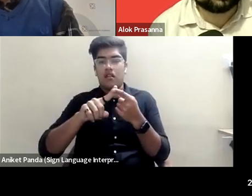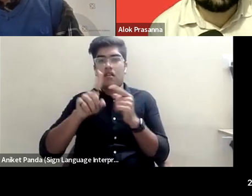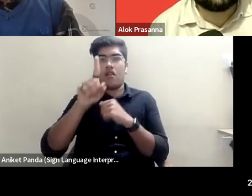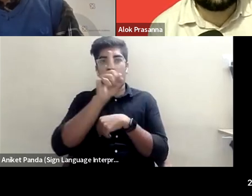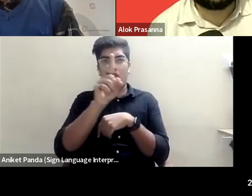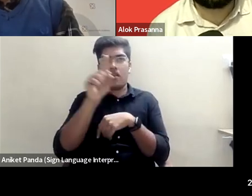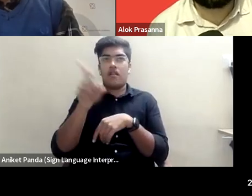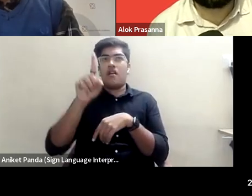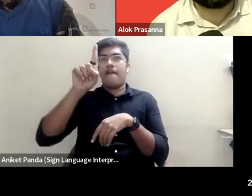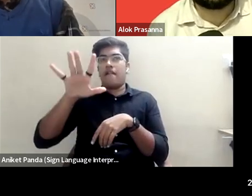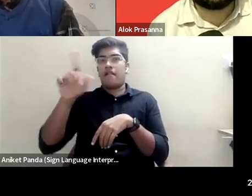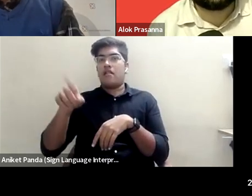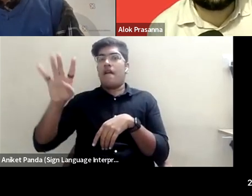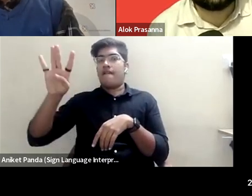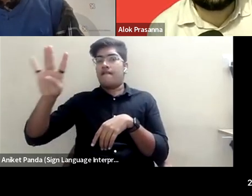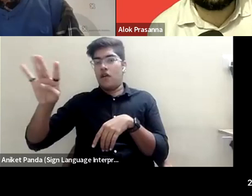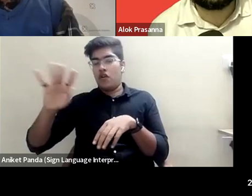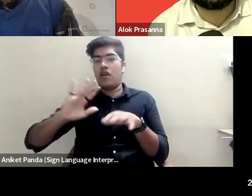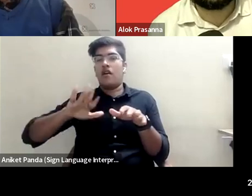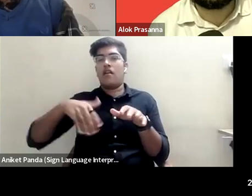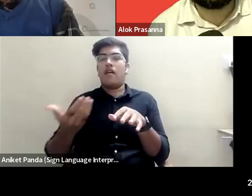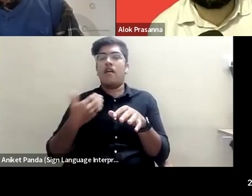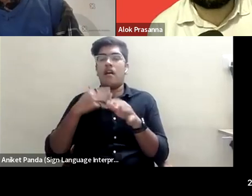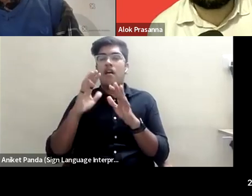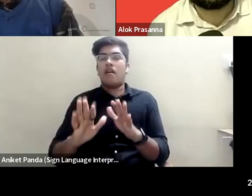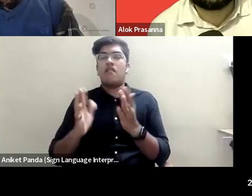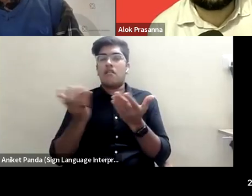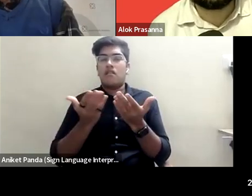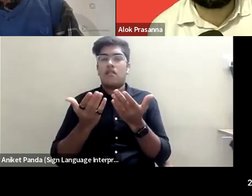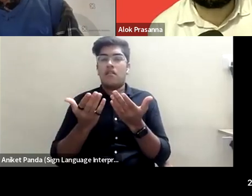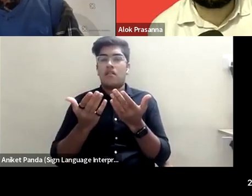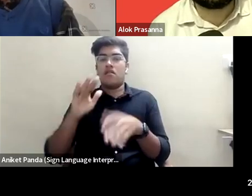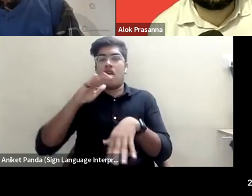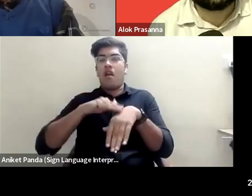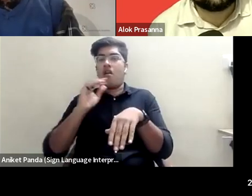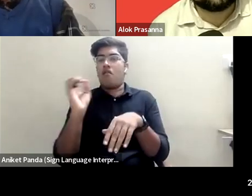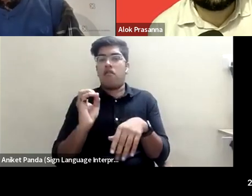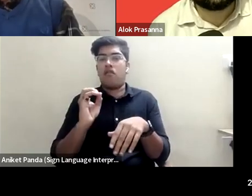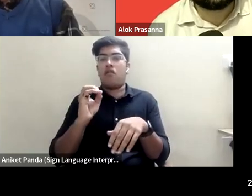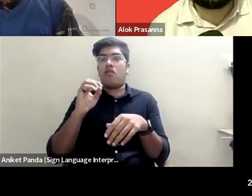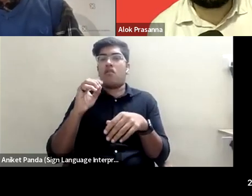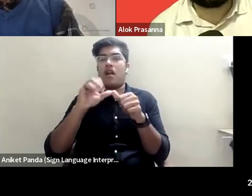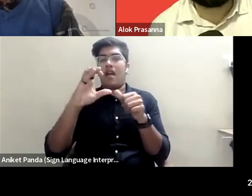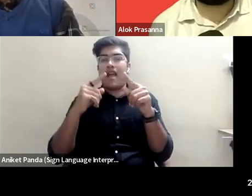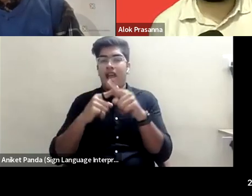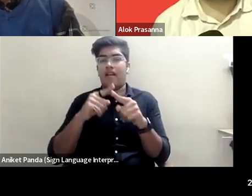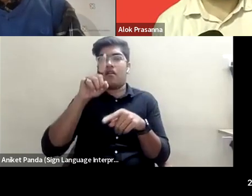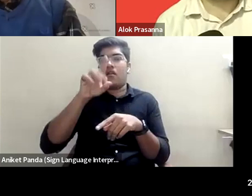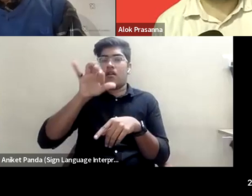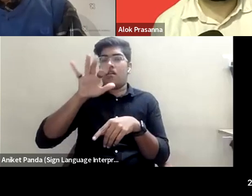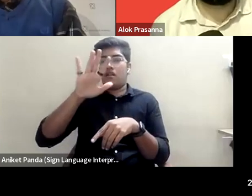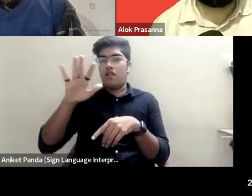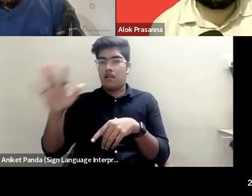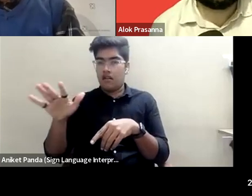15.4, then we had the Untouchability Offences Act of 1955, which was